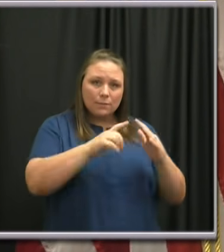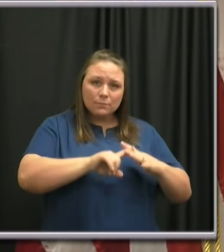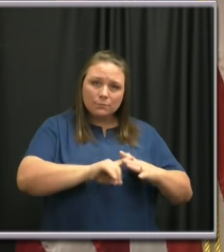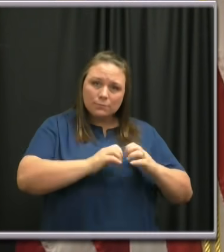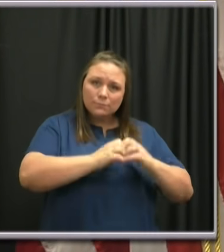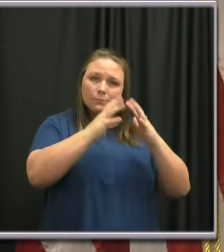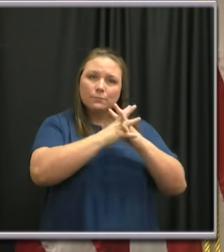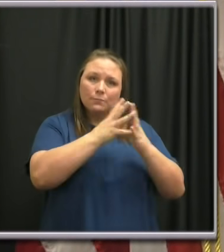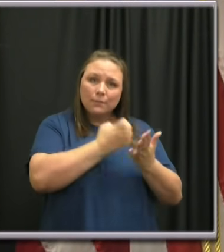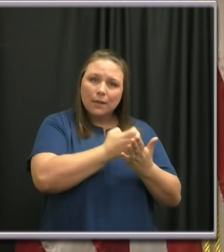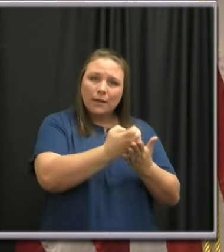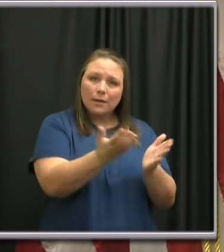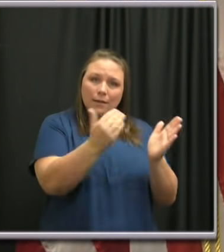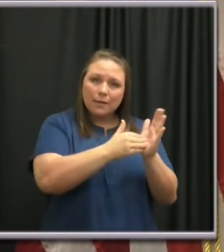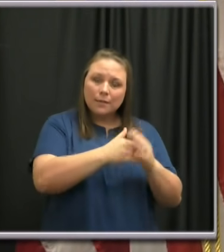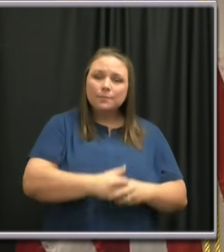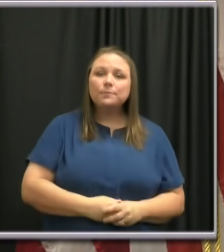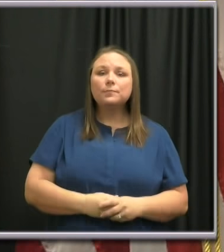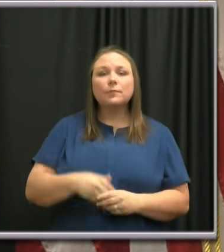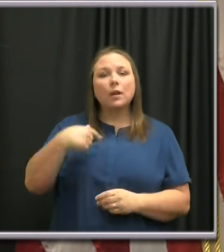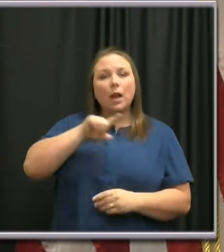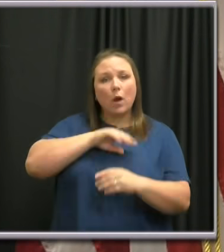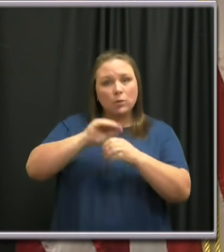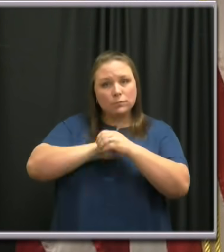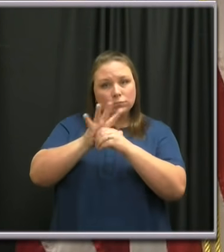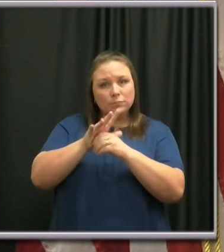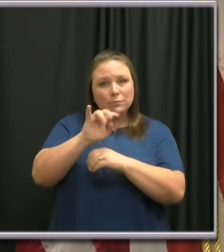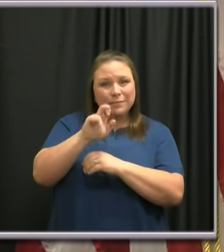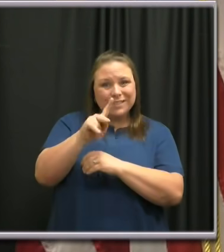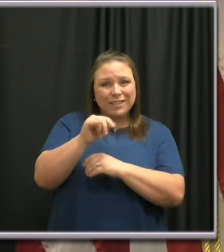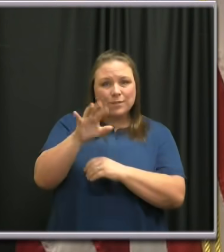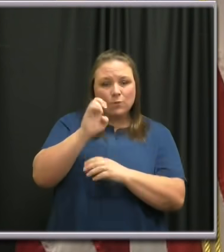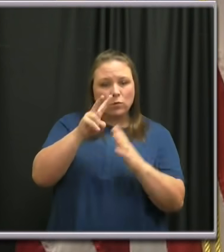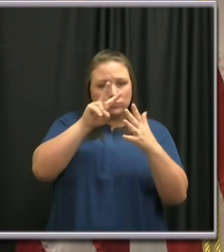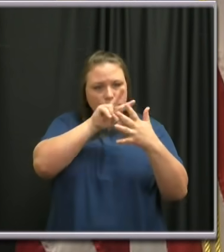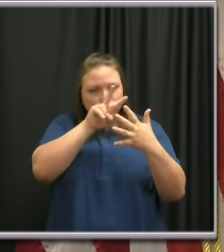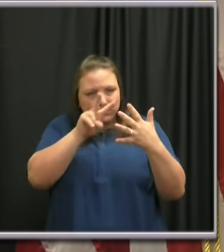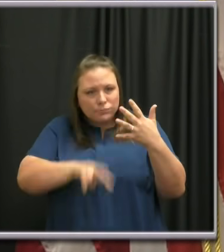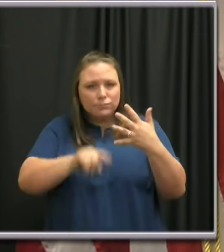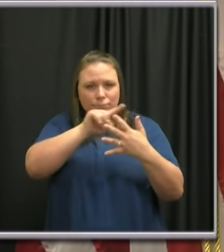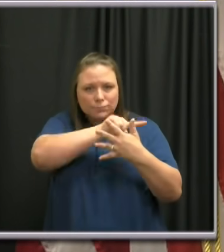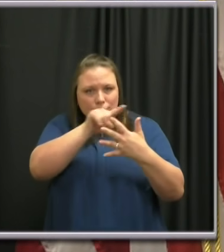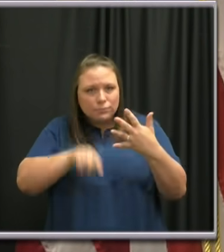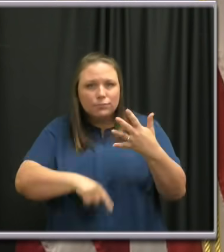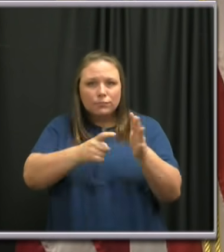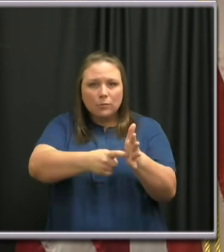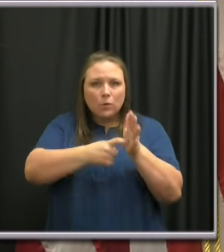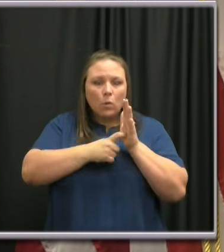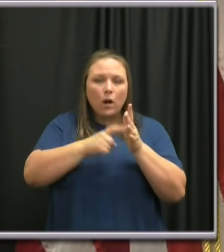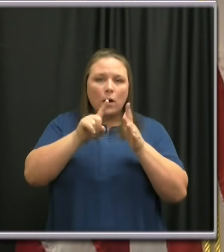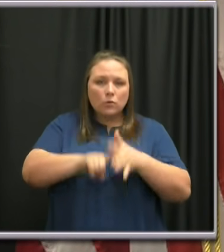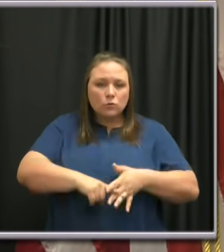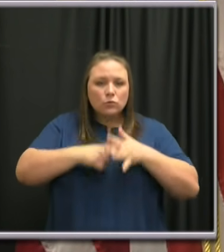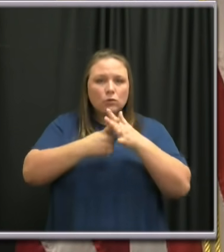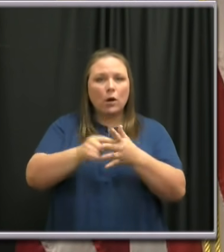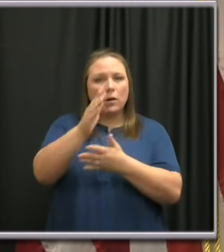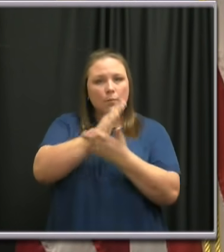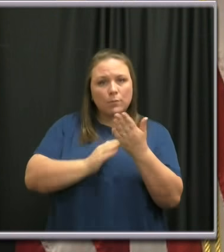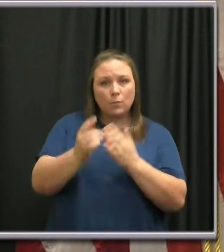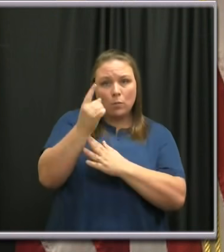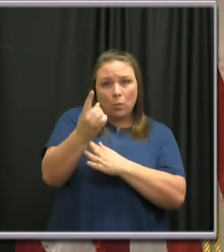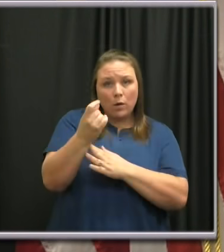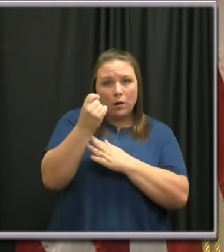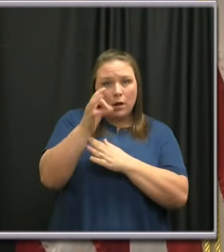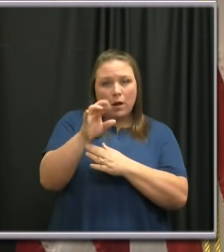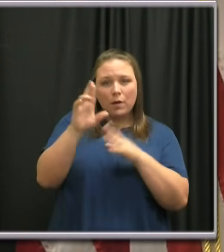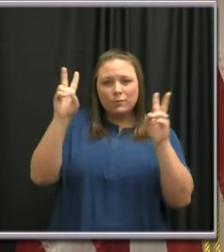restart. The Metro Coronavirus Task Force is tracking the public health benchmarks required to enter the first phase